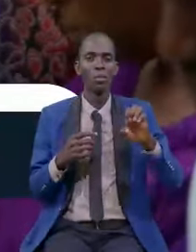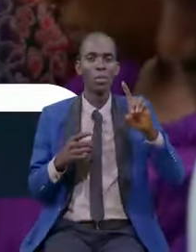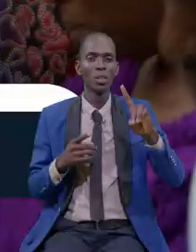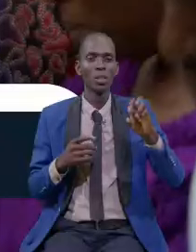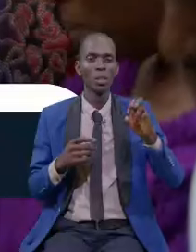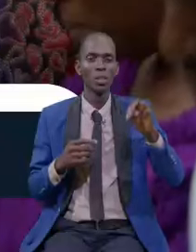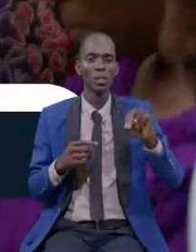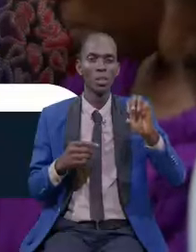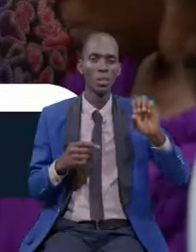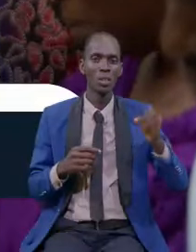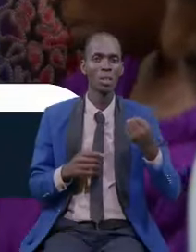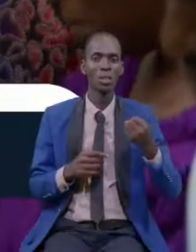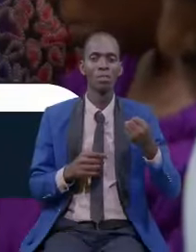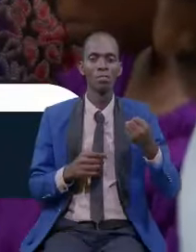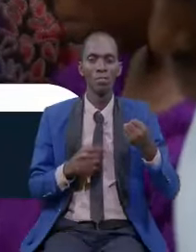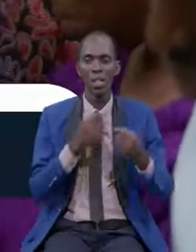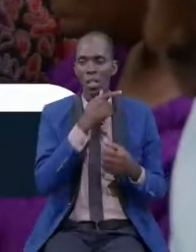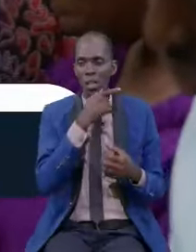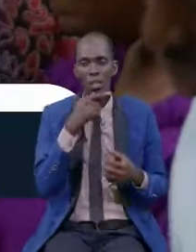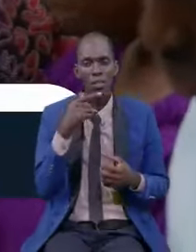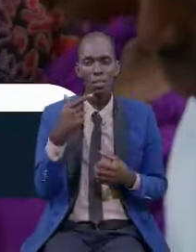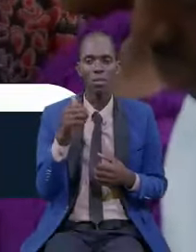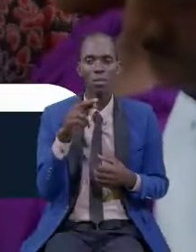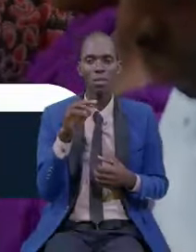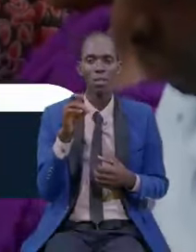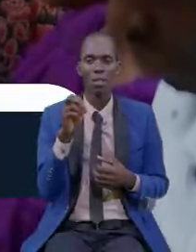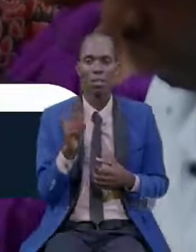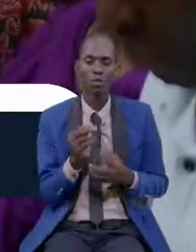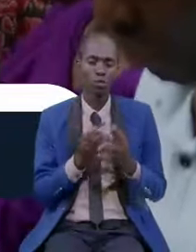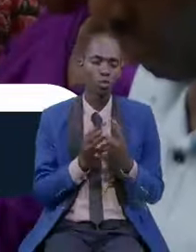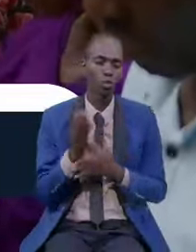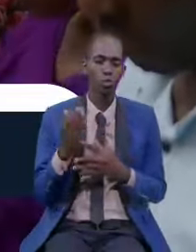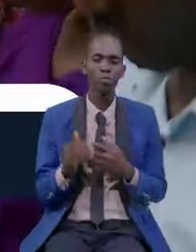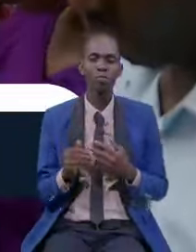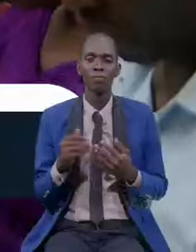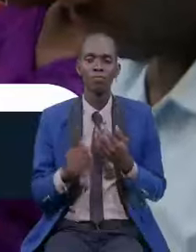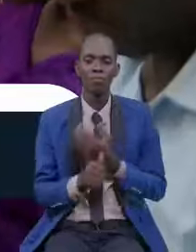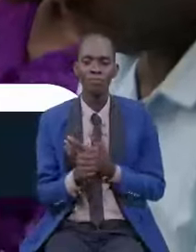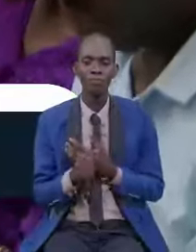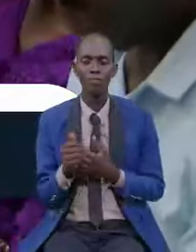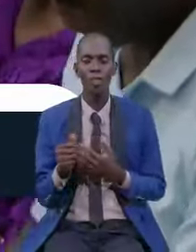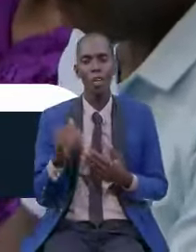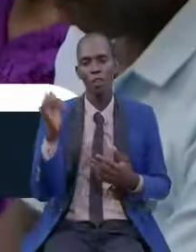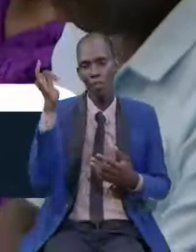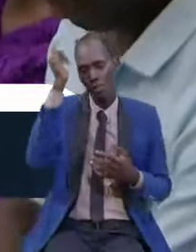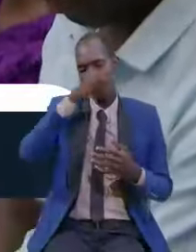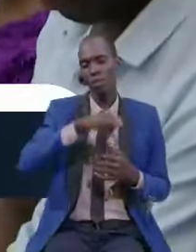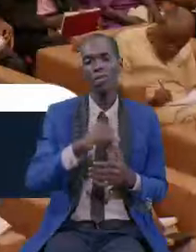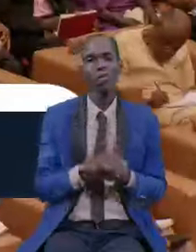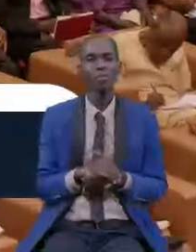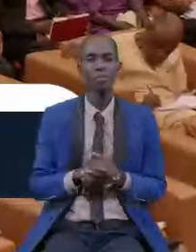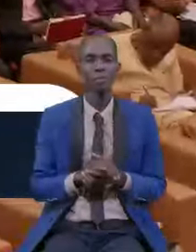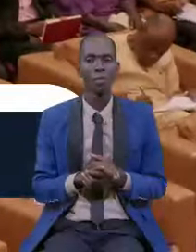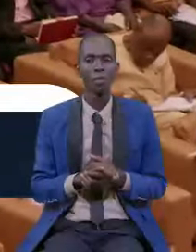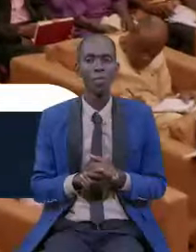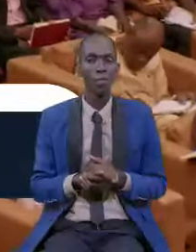garden through deadly folly. Wasn't that foolish?